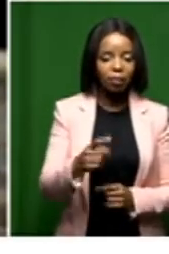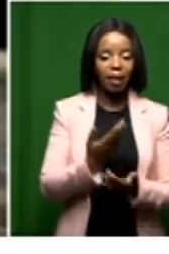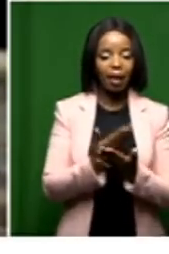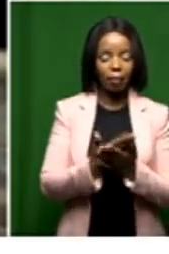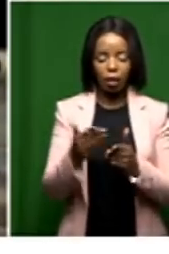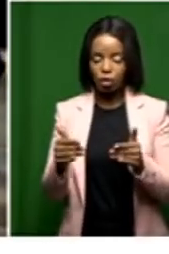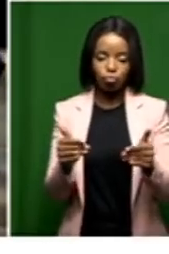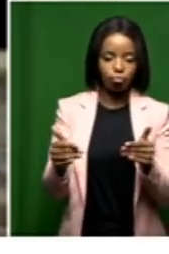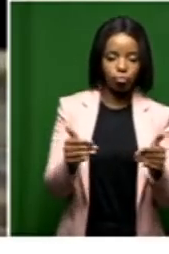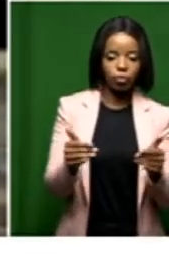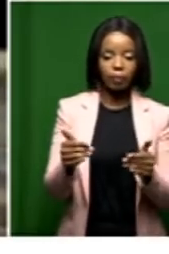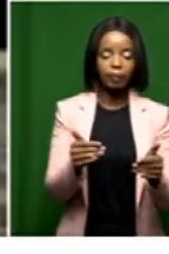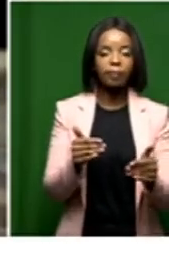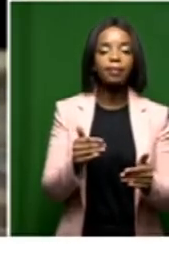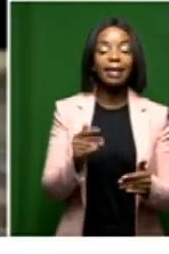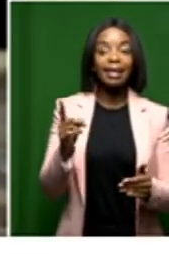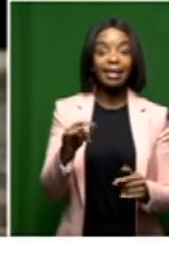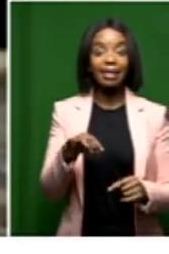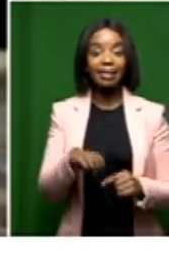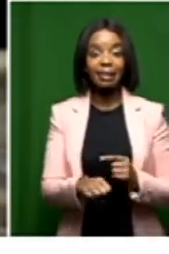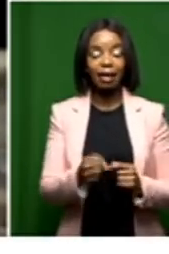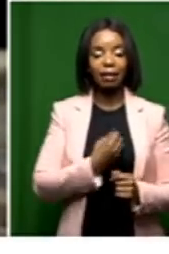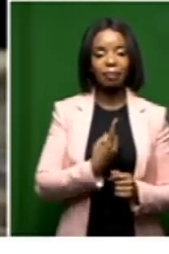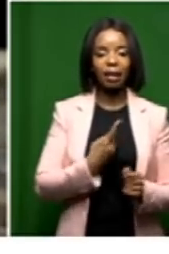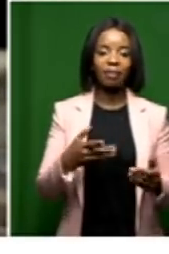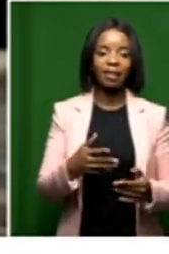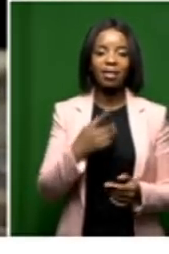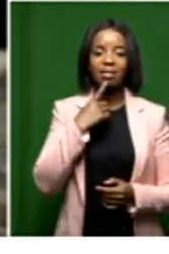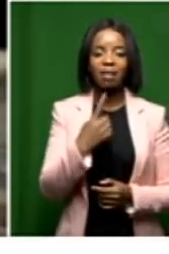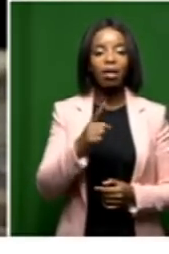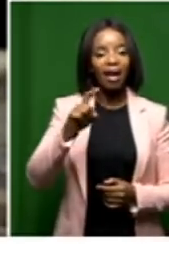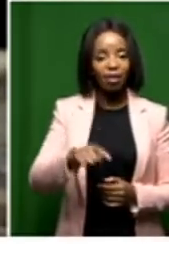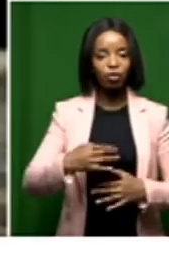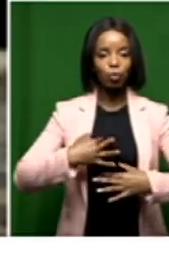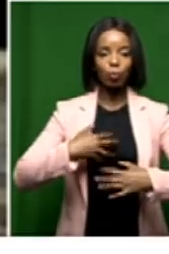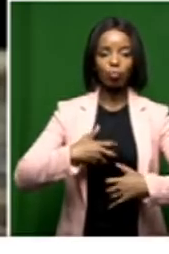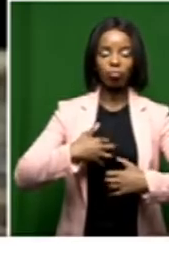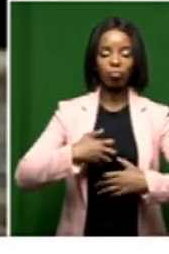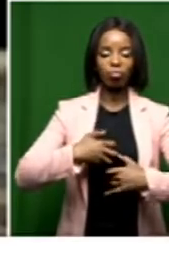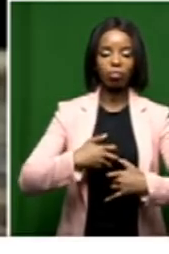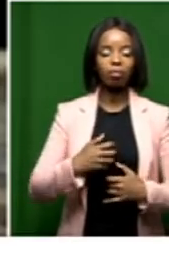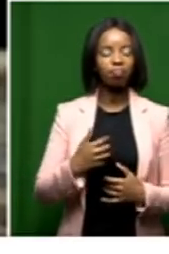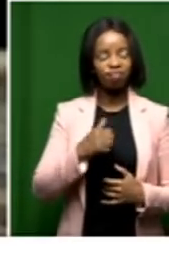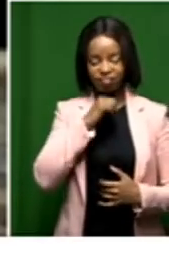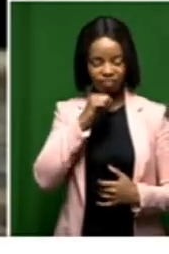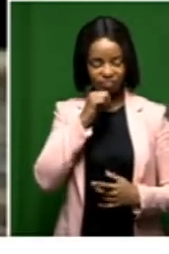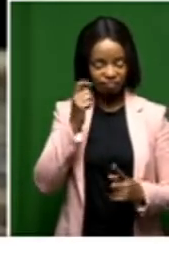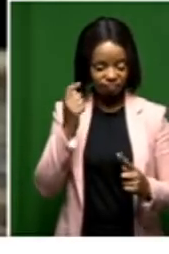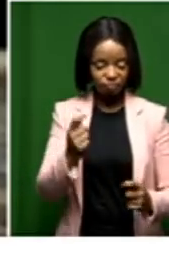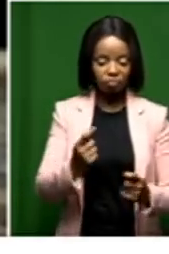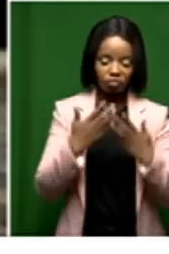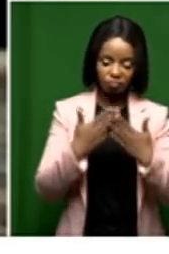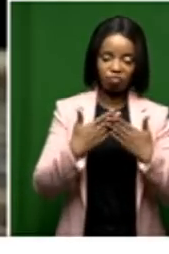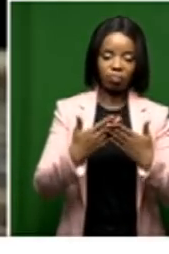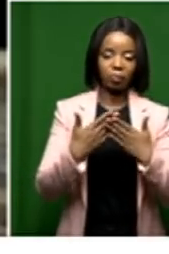order to, I suppose, find himself here saying that, he had to just adapt and he decided to just keep his head down and keep working. And I suppose it